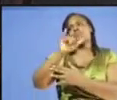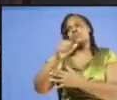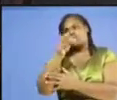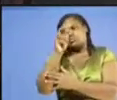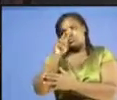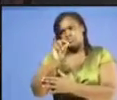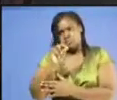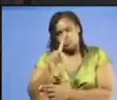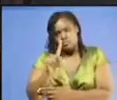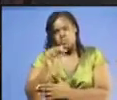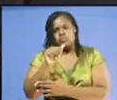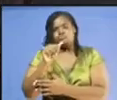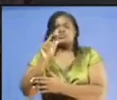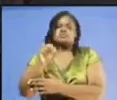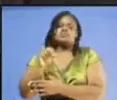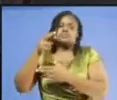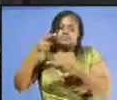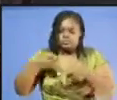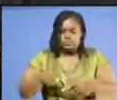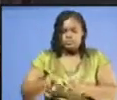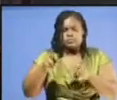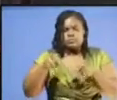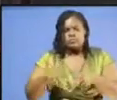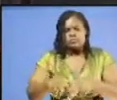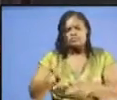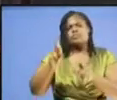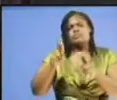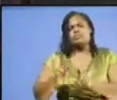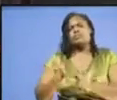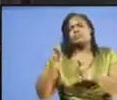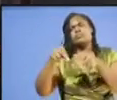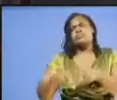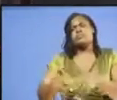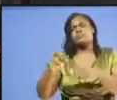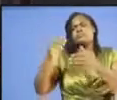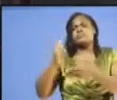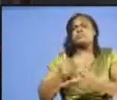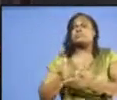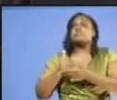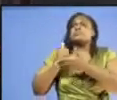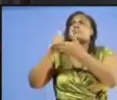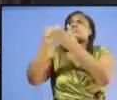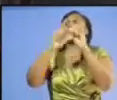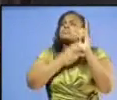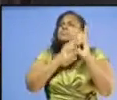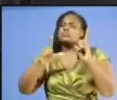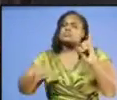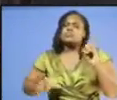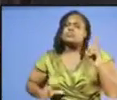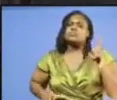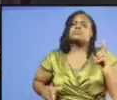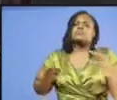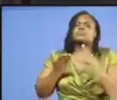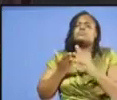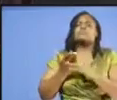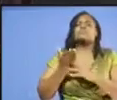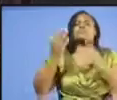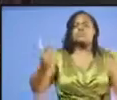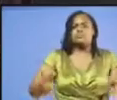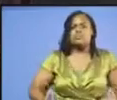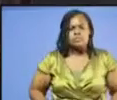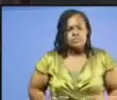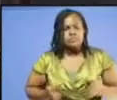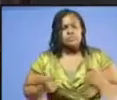Jordan. He'll help you cross your mountains, Lord, your rivers, your lakes. Help me. He'll help you cross